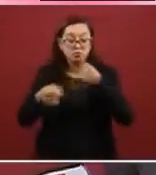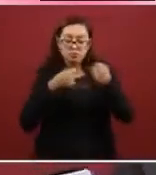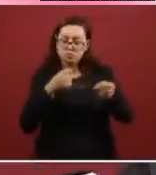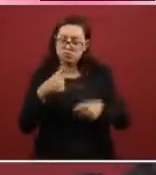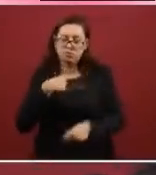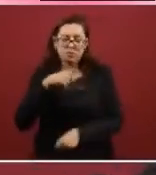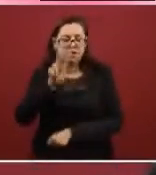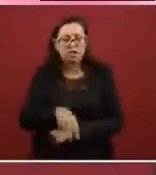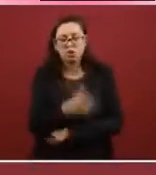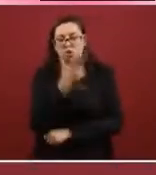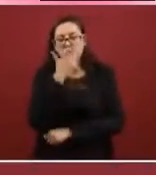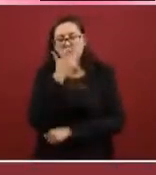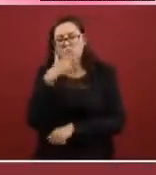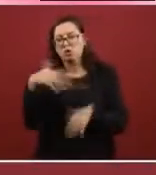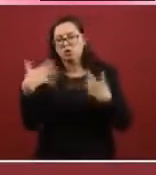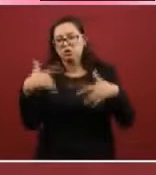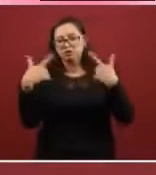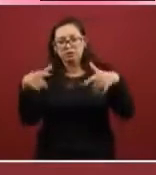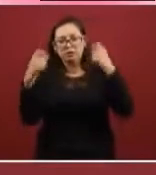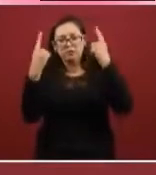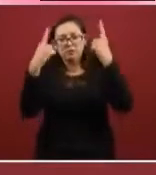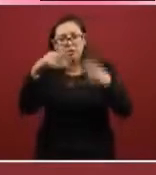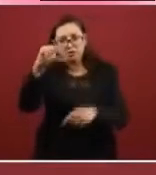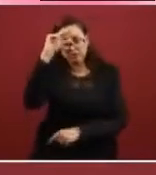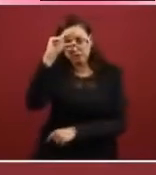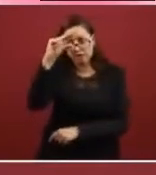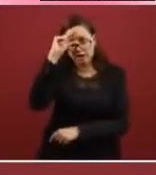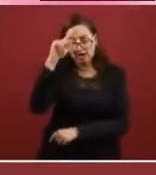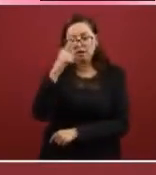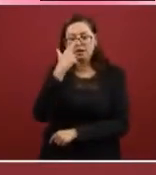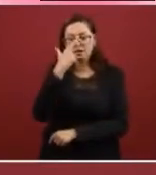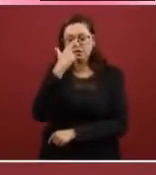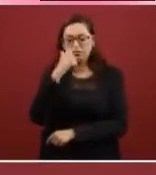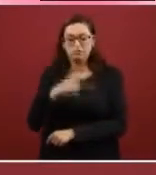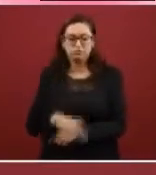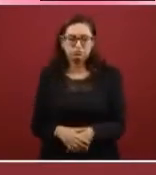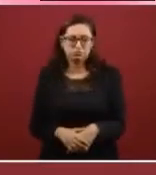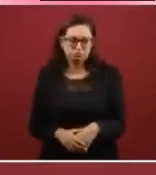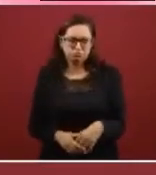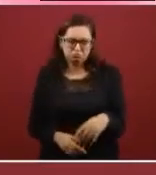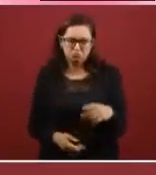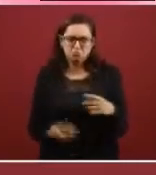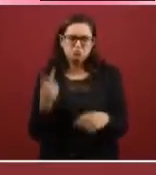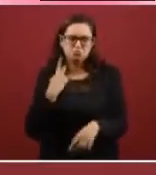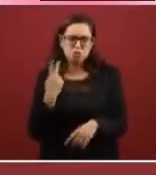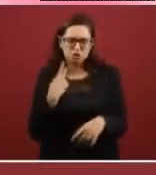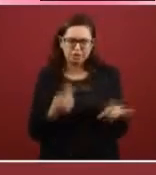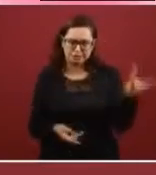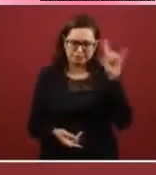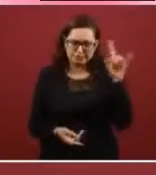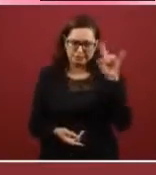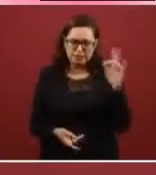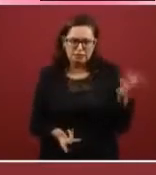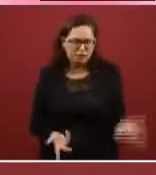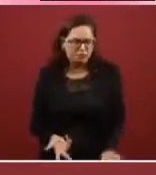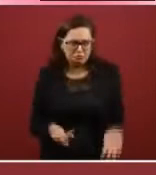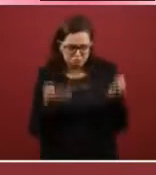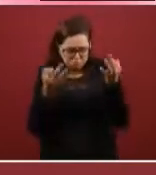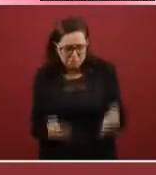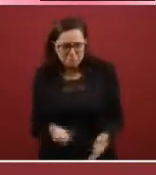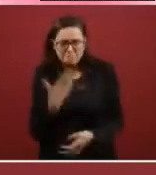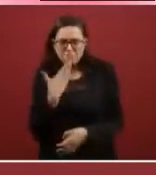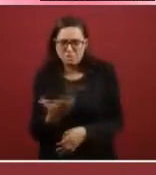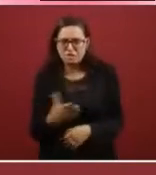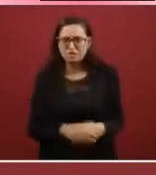a newspaper man that I esteem on the left, un hombre íntegro, an integral man, me